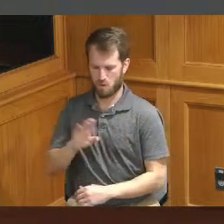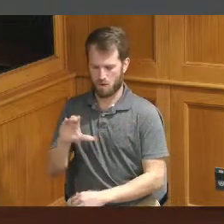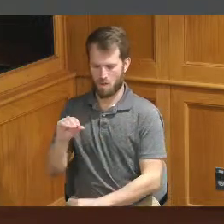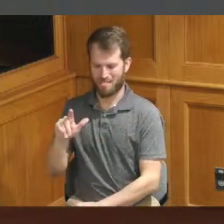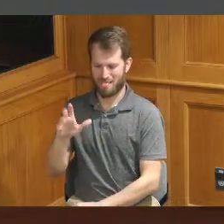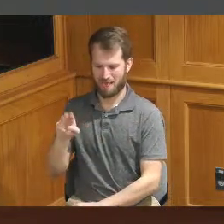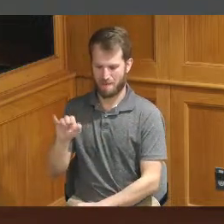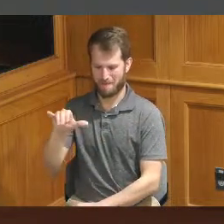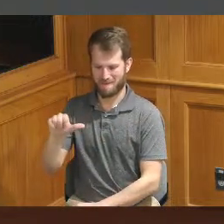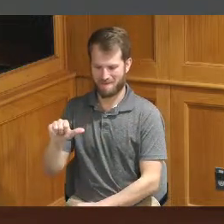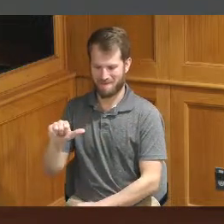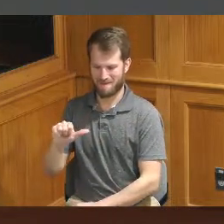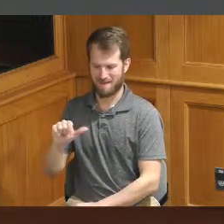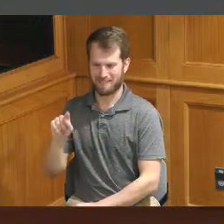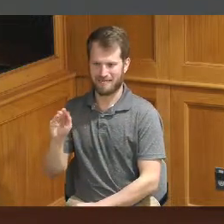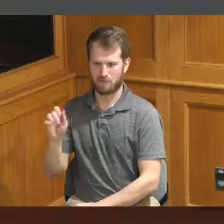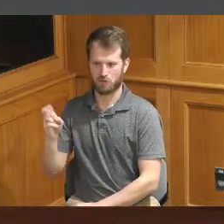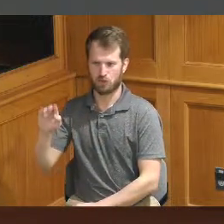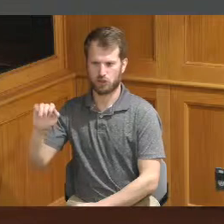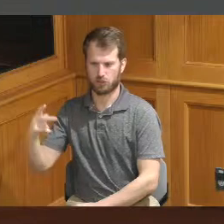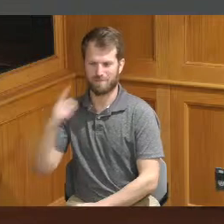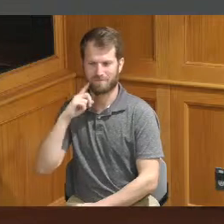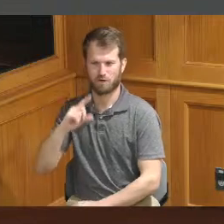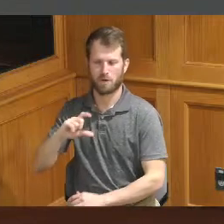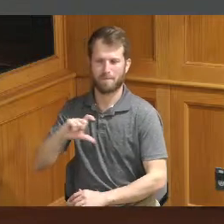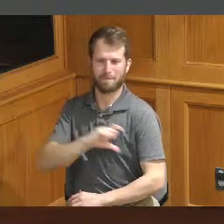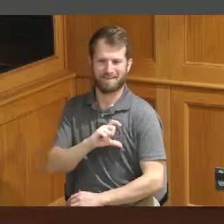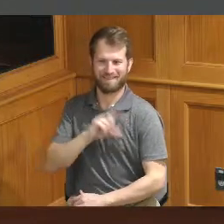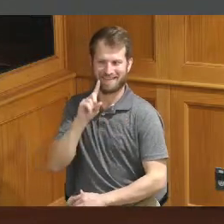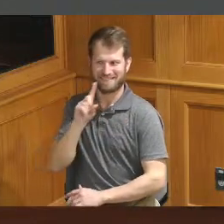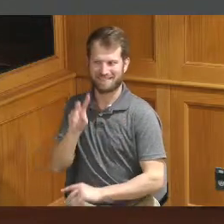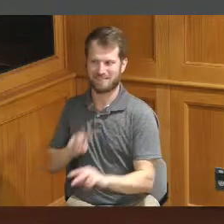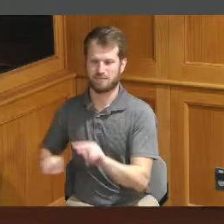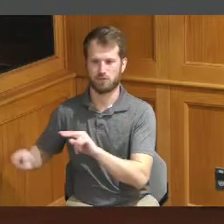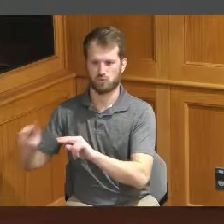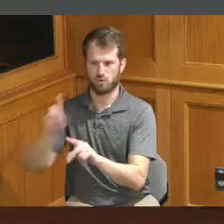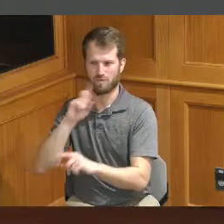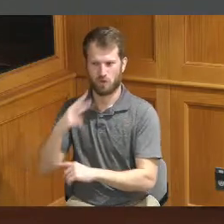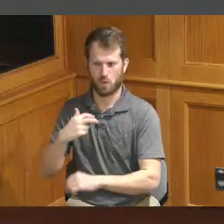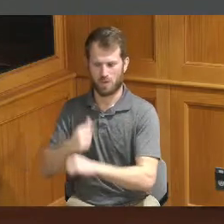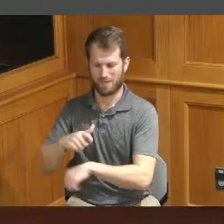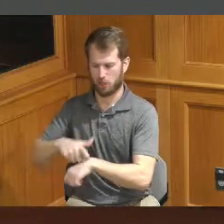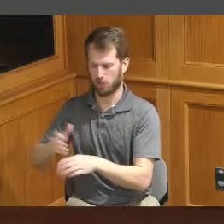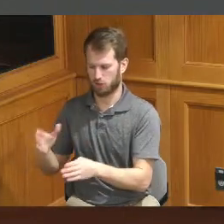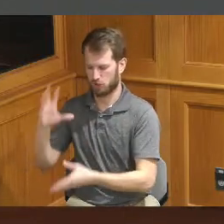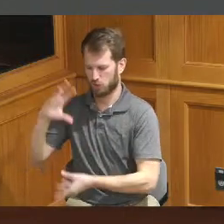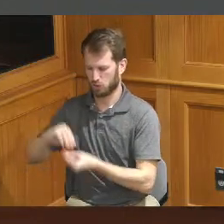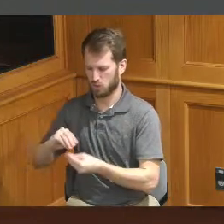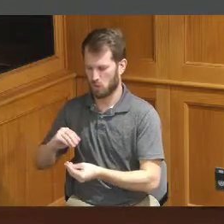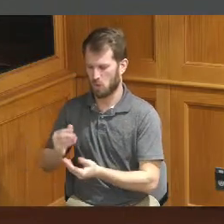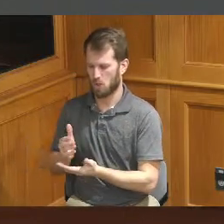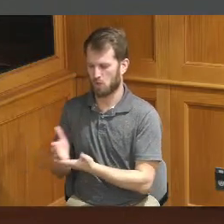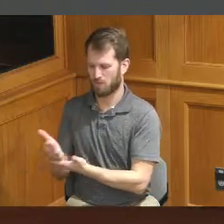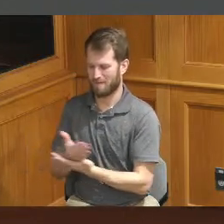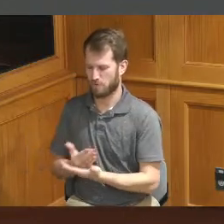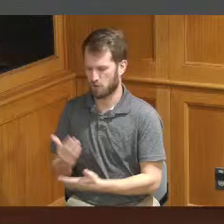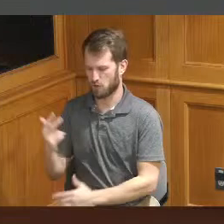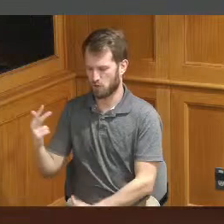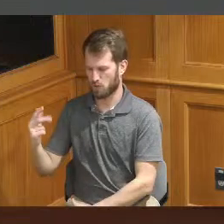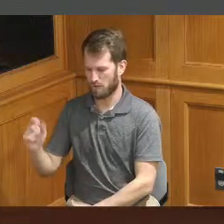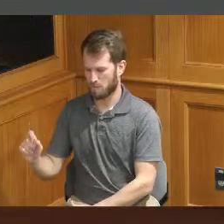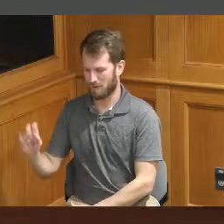Township for police patrol services for a 3-year period for a total dollar value of revenue of $3.7